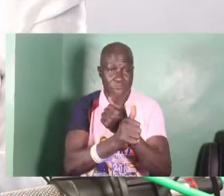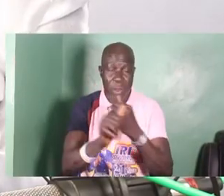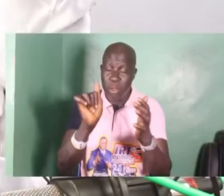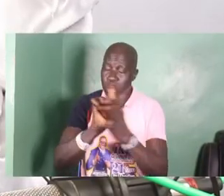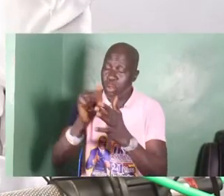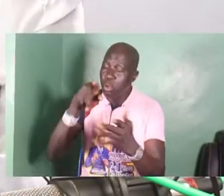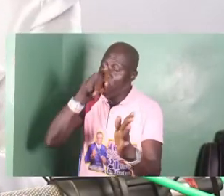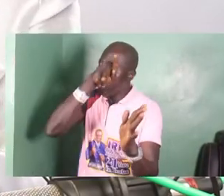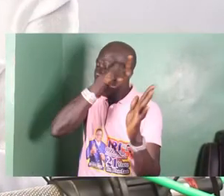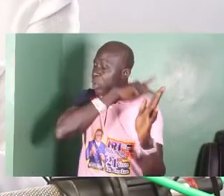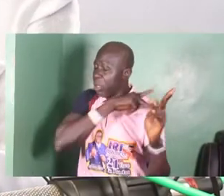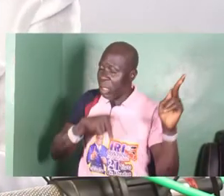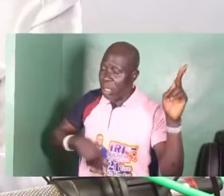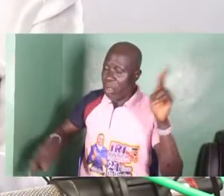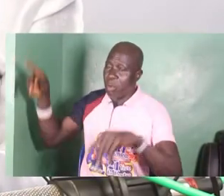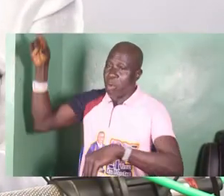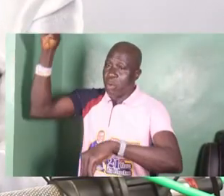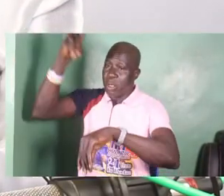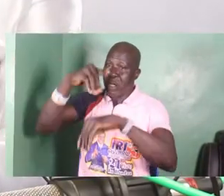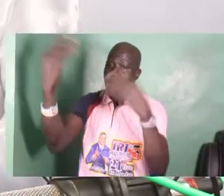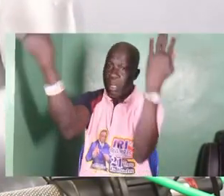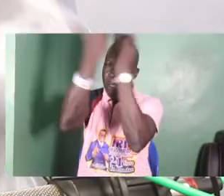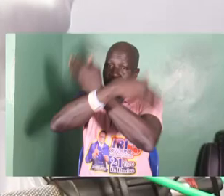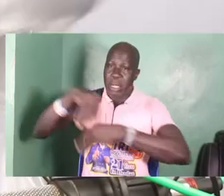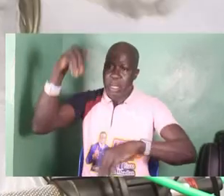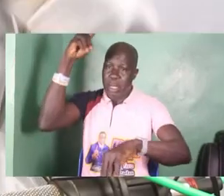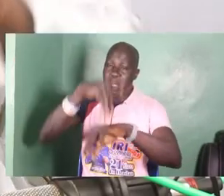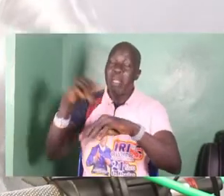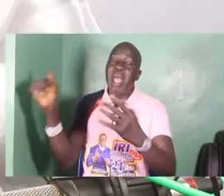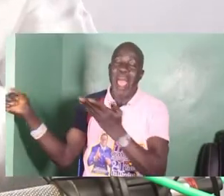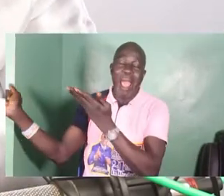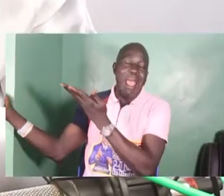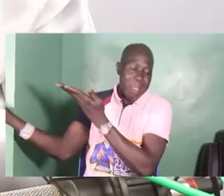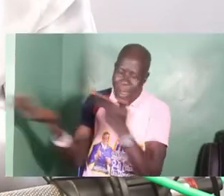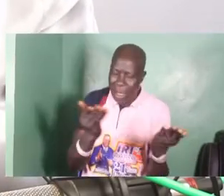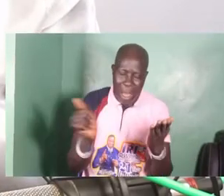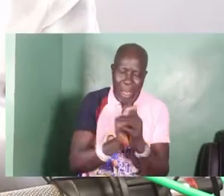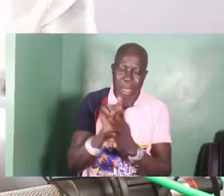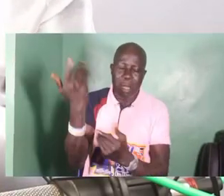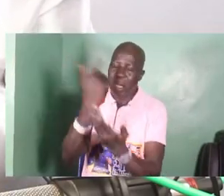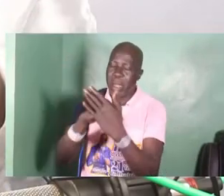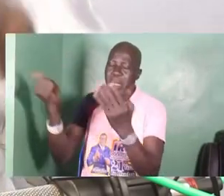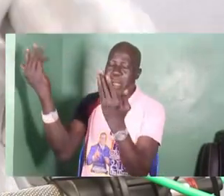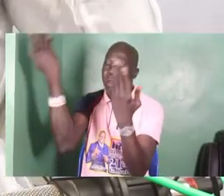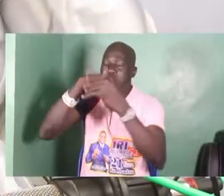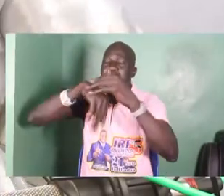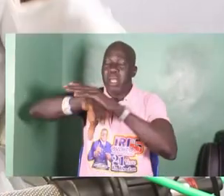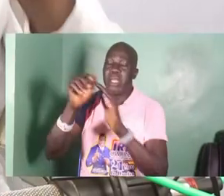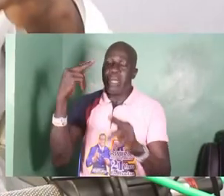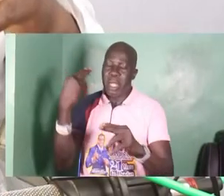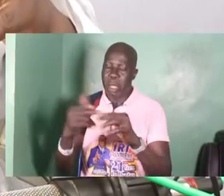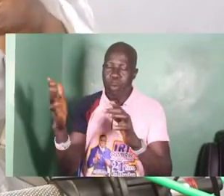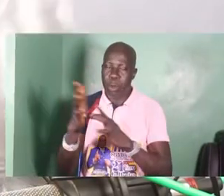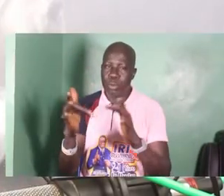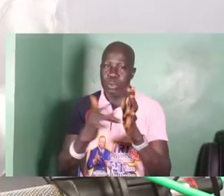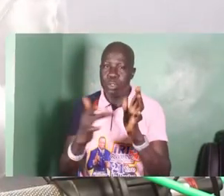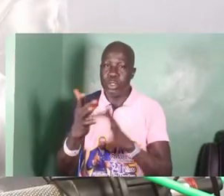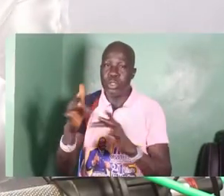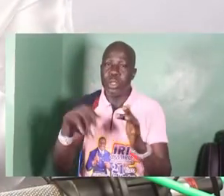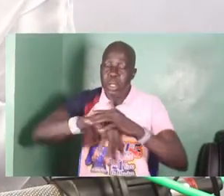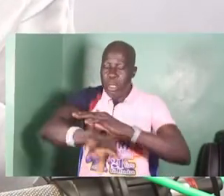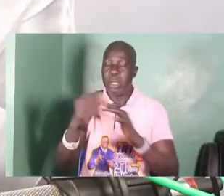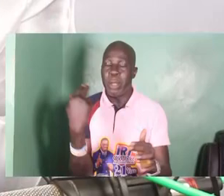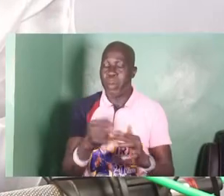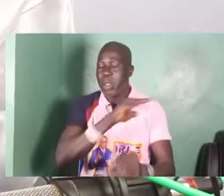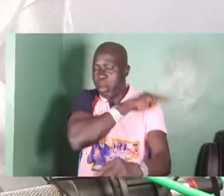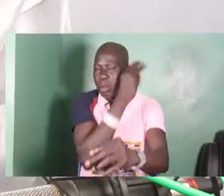kingdom of darkness because I carry dangerous anointing. In the name of Jesus.